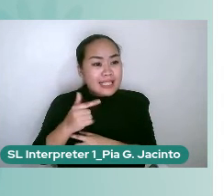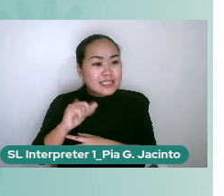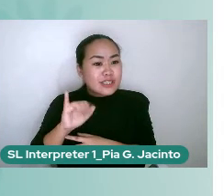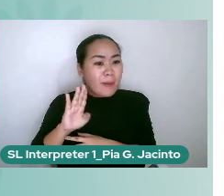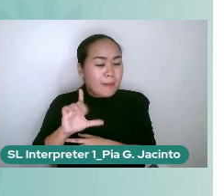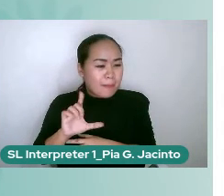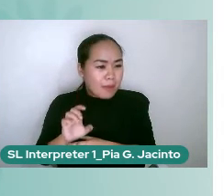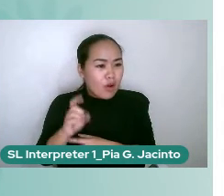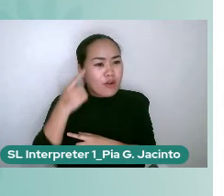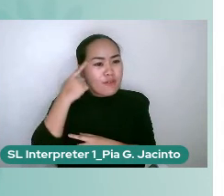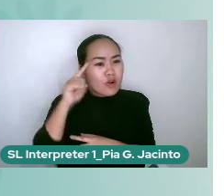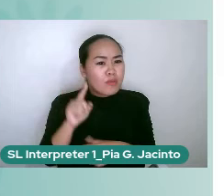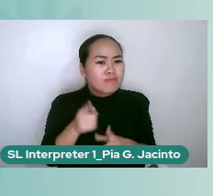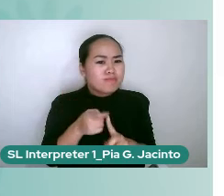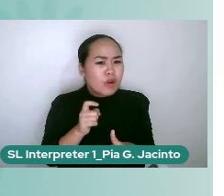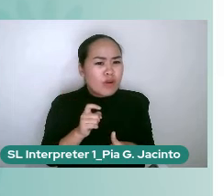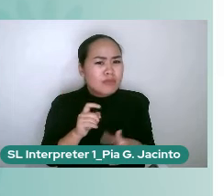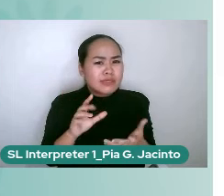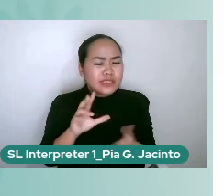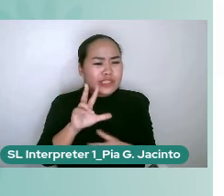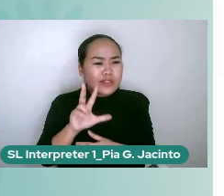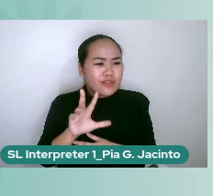to 74 every 5 years,